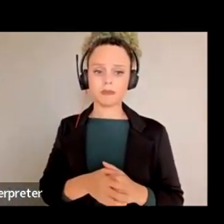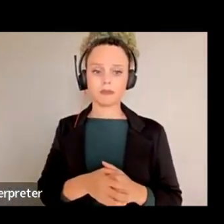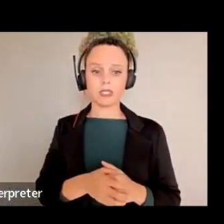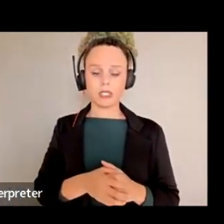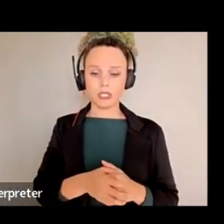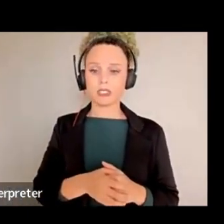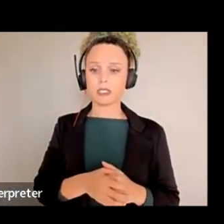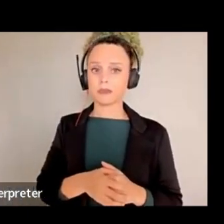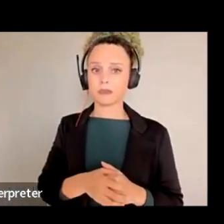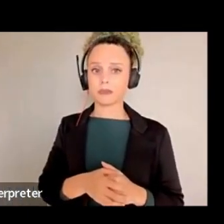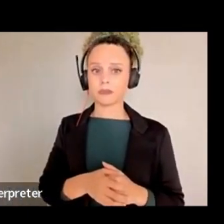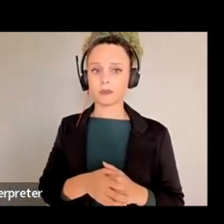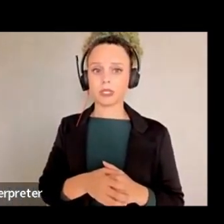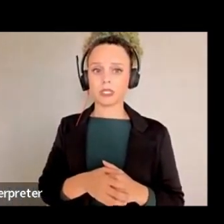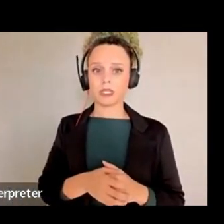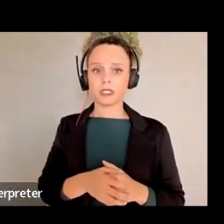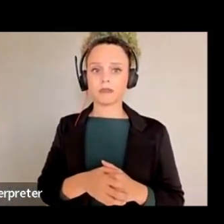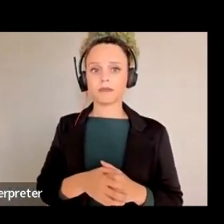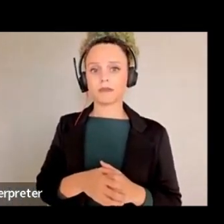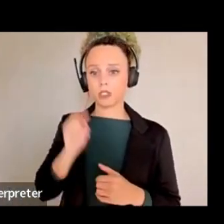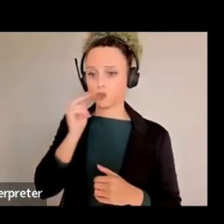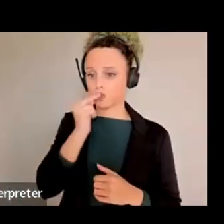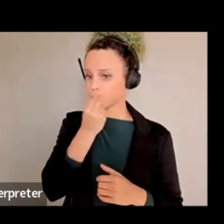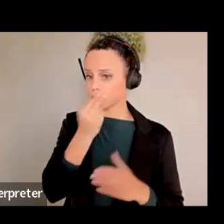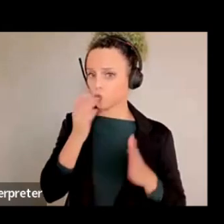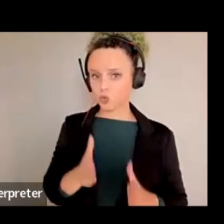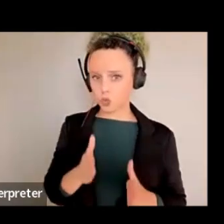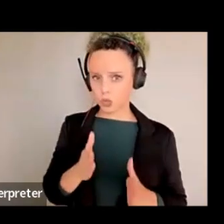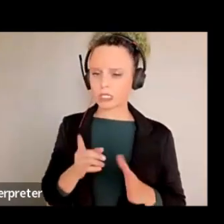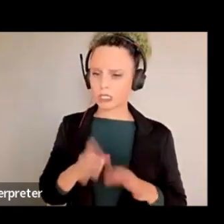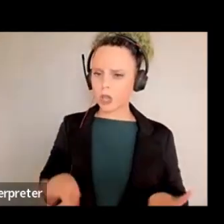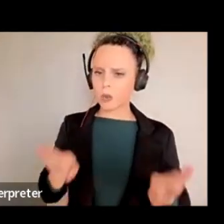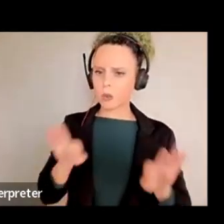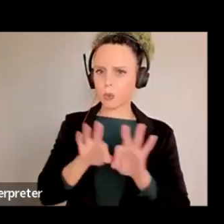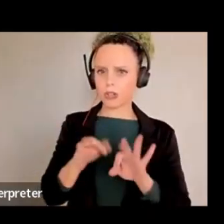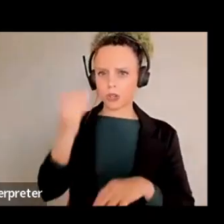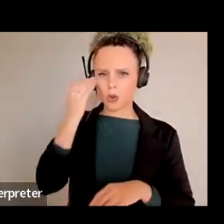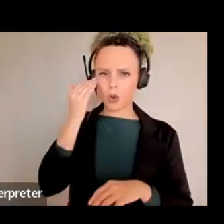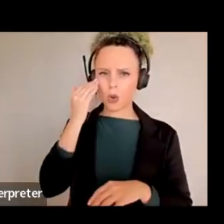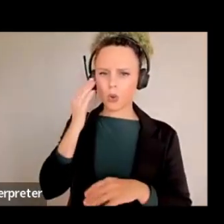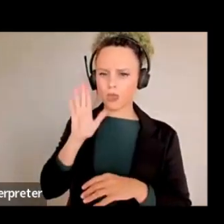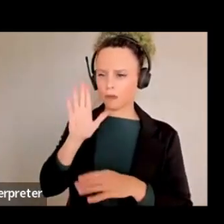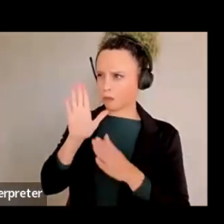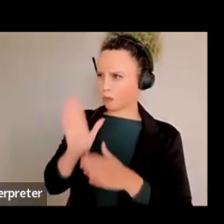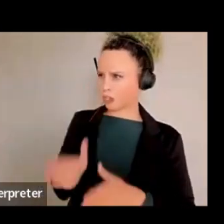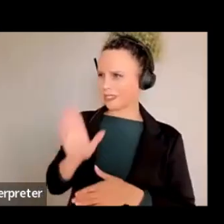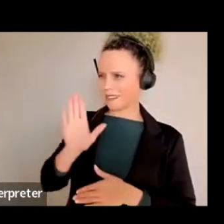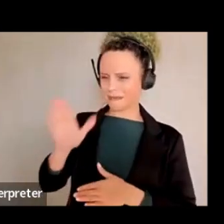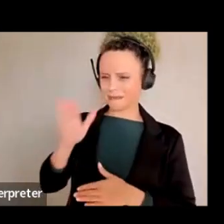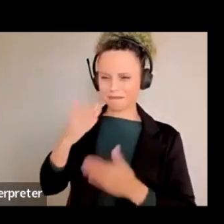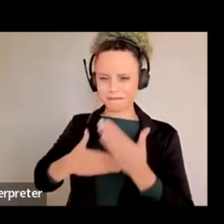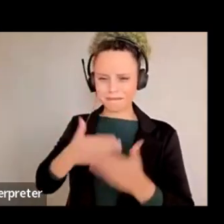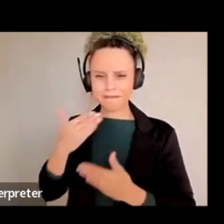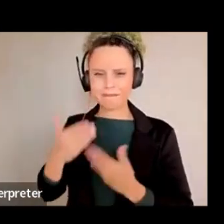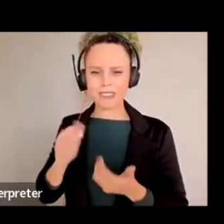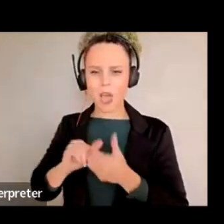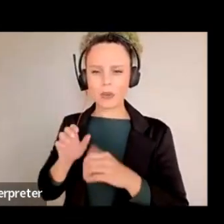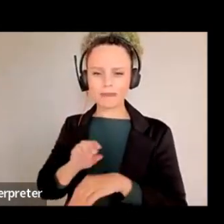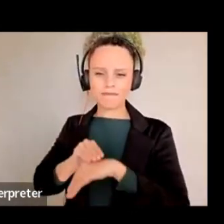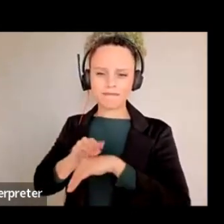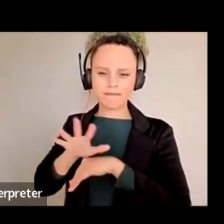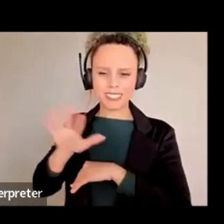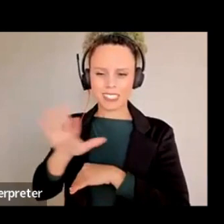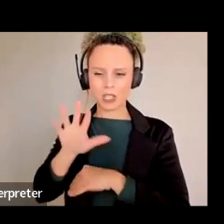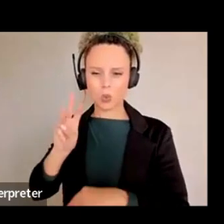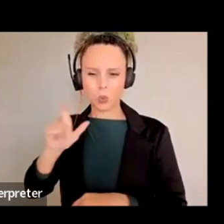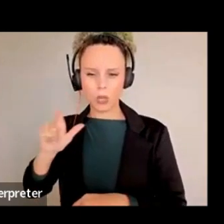drink, or chooses not to eat or drink. And as a practitioner, it's really important to understand what a person's going through, how it impacts